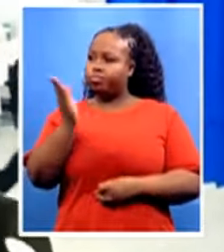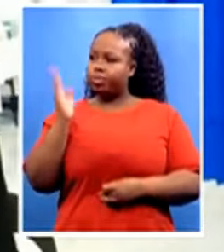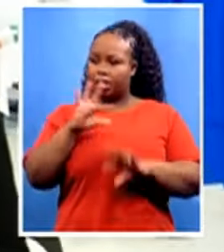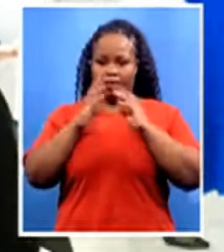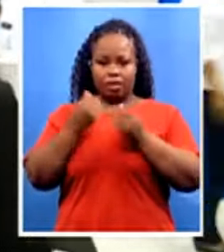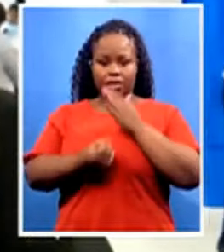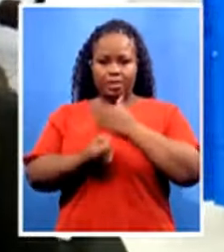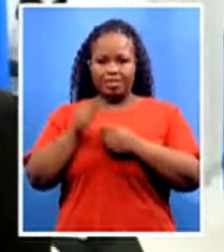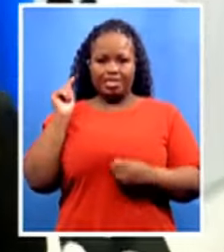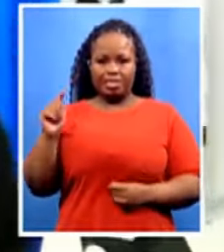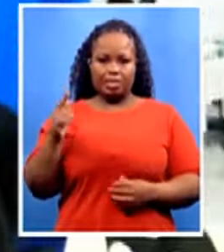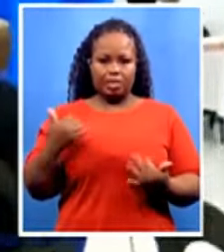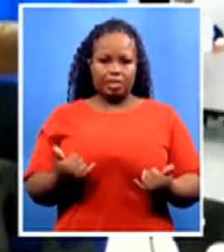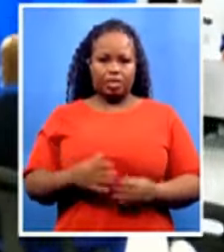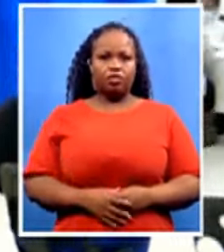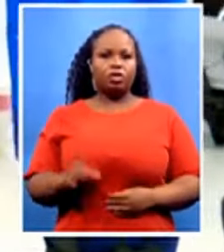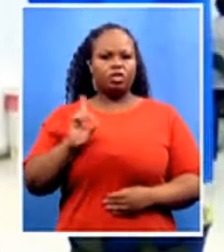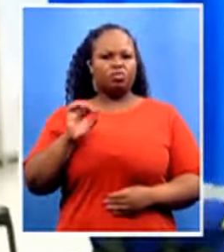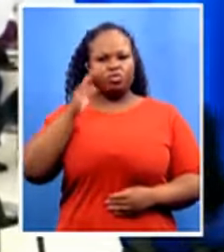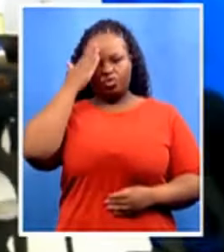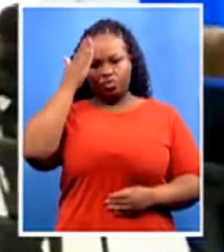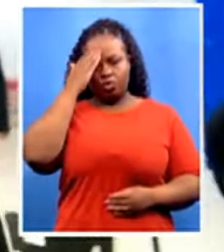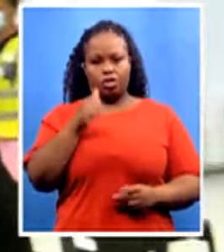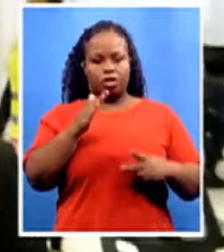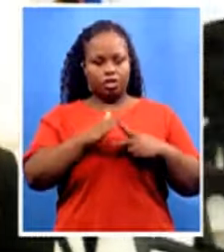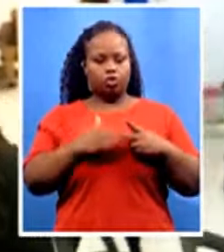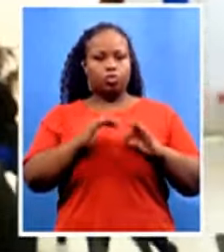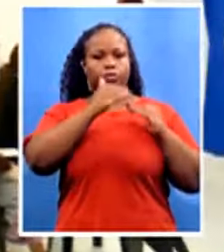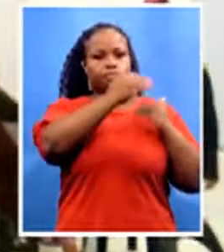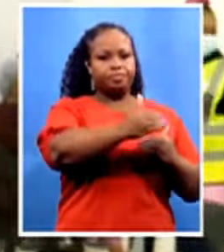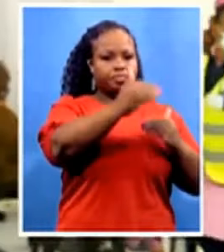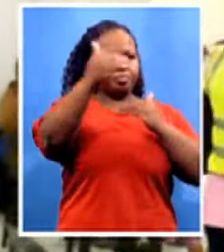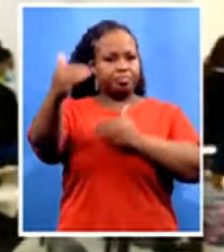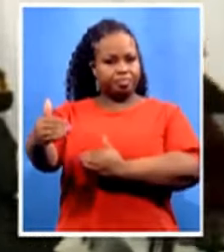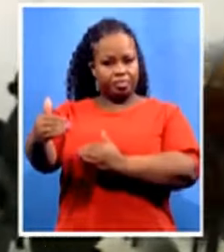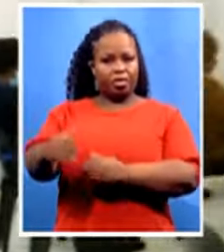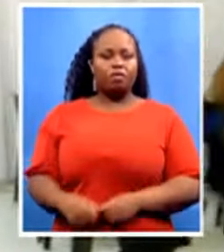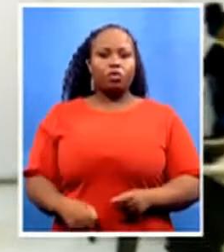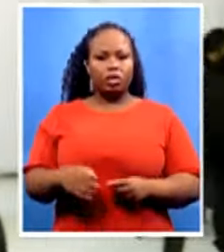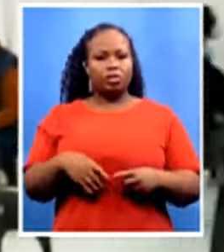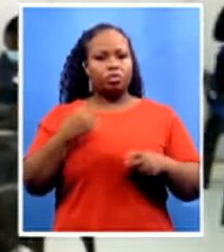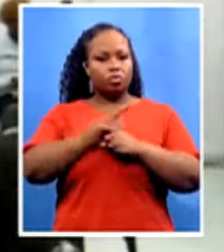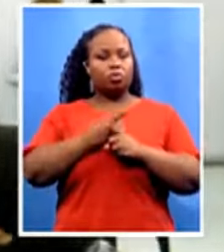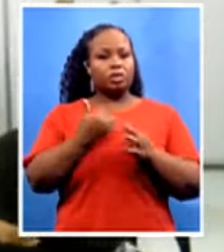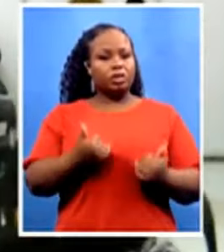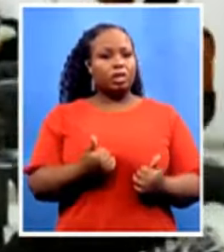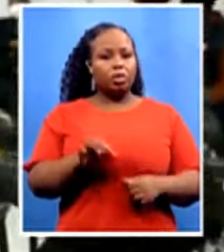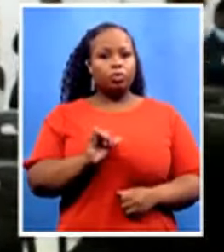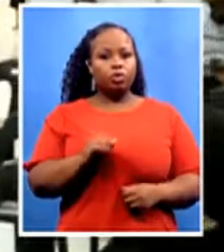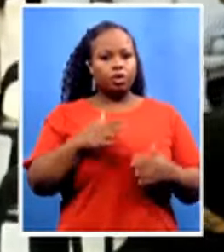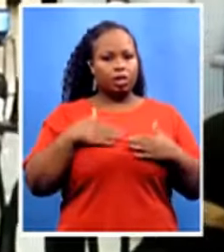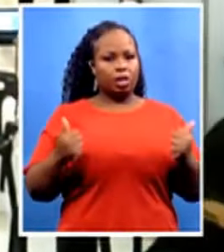would know that there are 2 phases to this second phase of vaccinations, that being the healthcare workers who are not